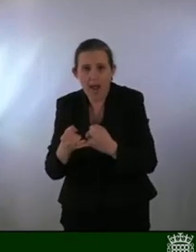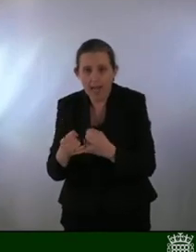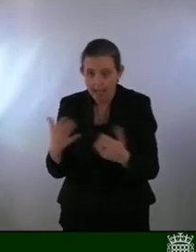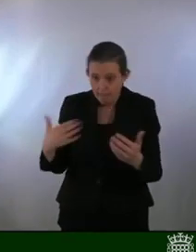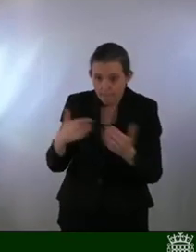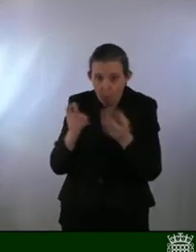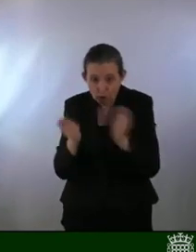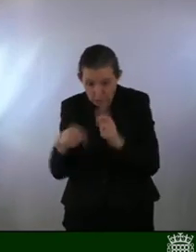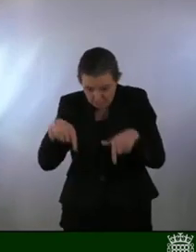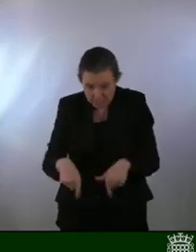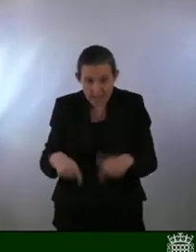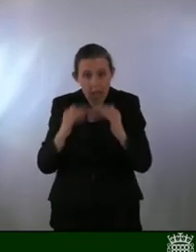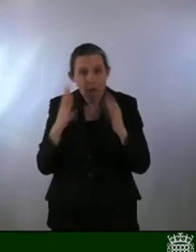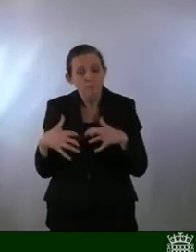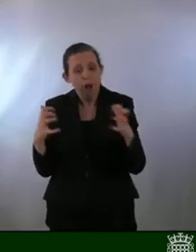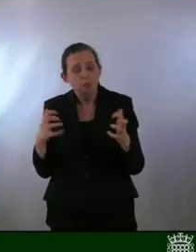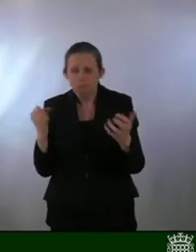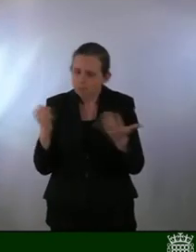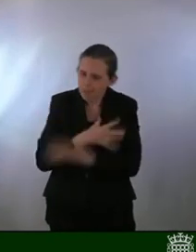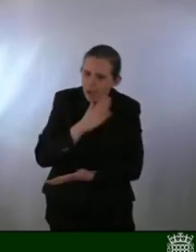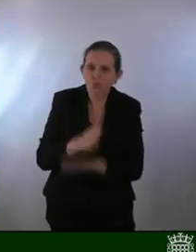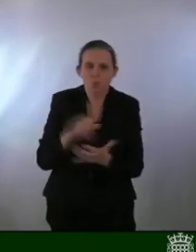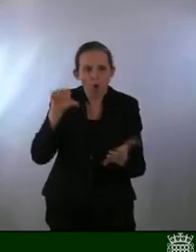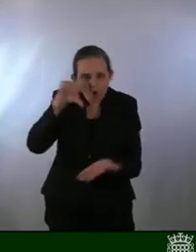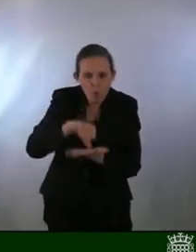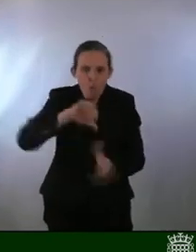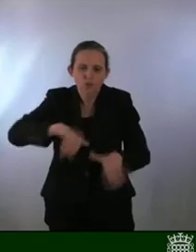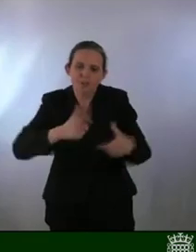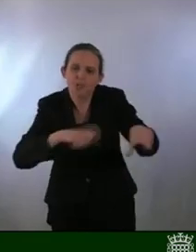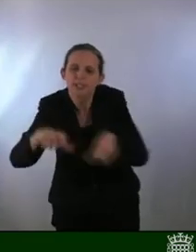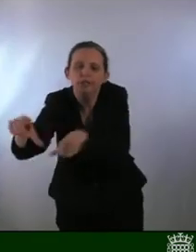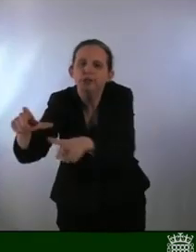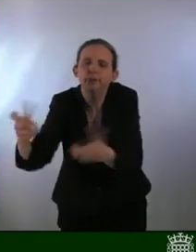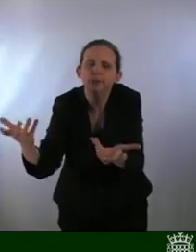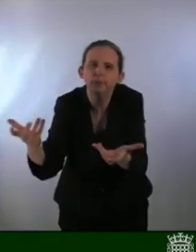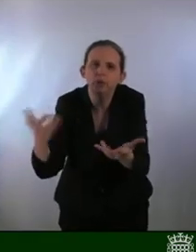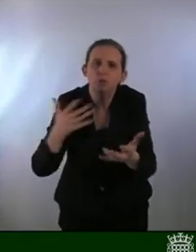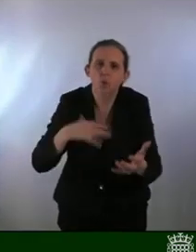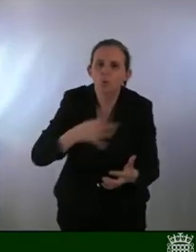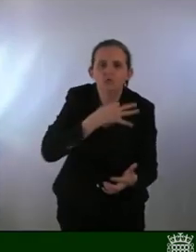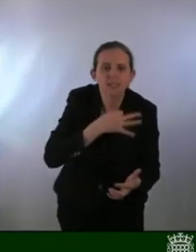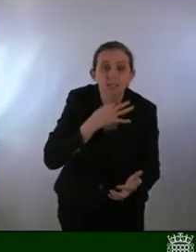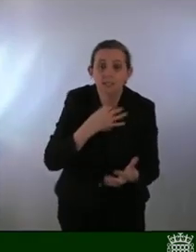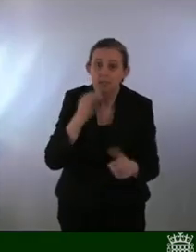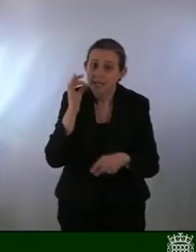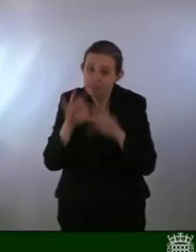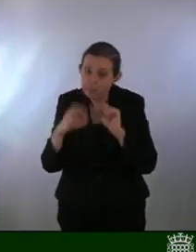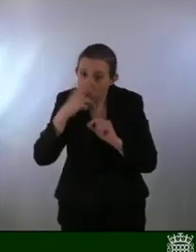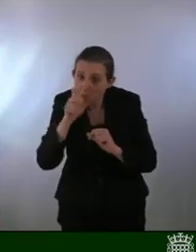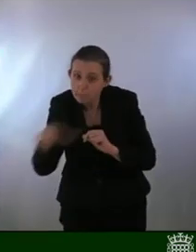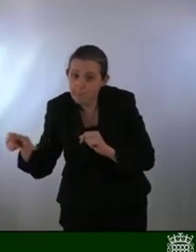to ensure that core services continue without increasing the risk, particularly to older members of both